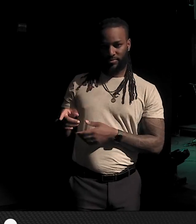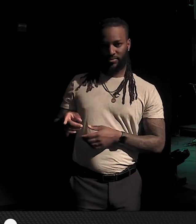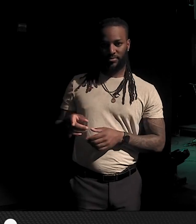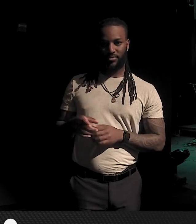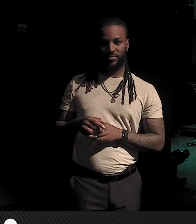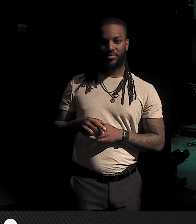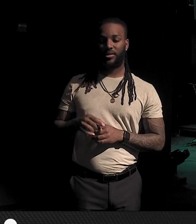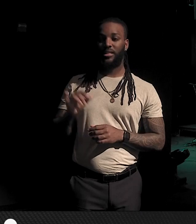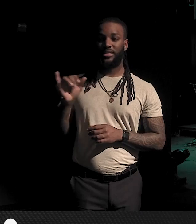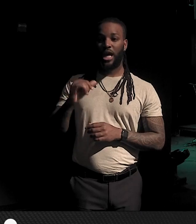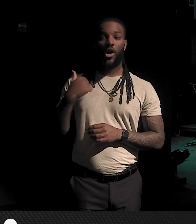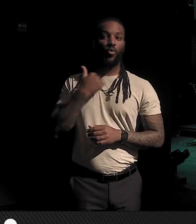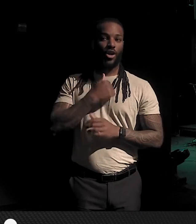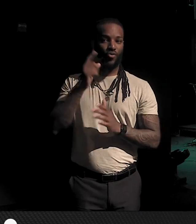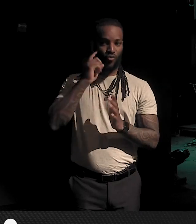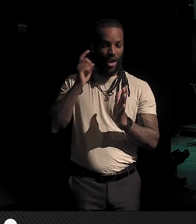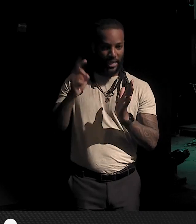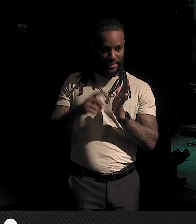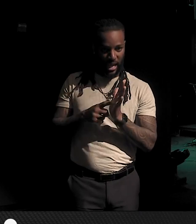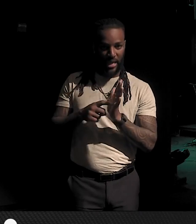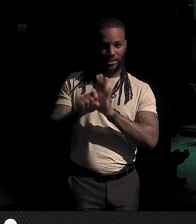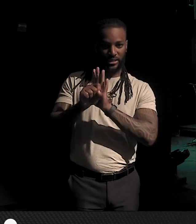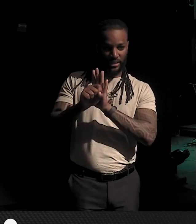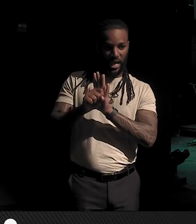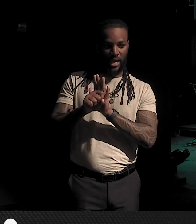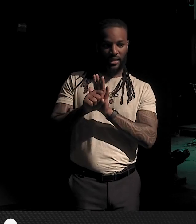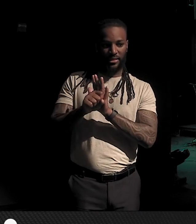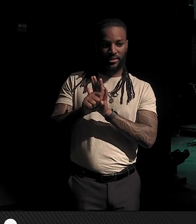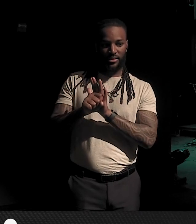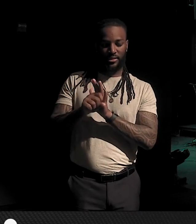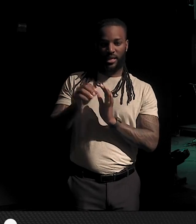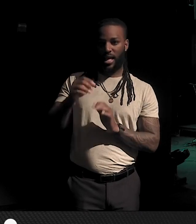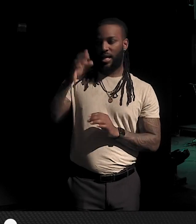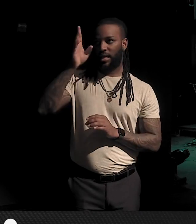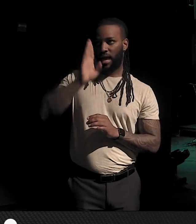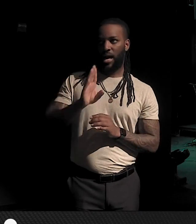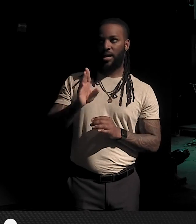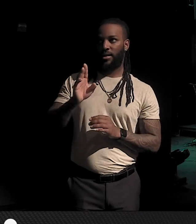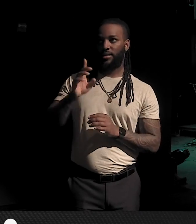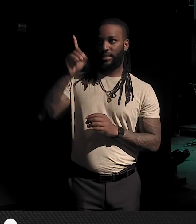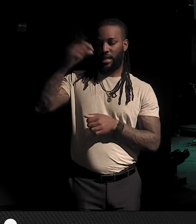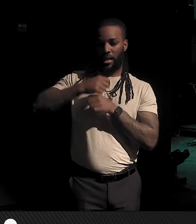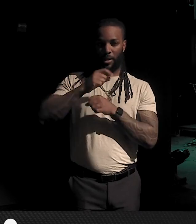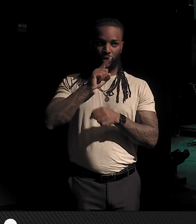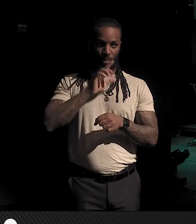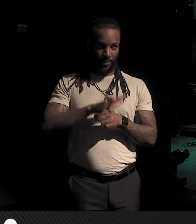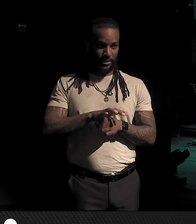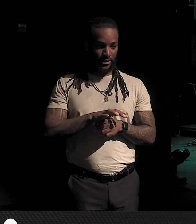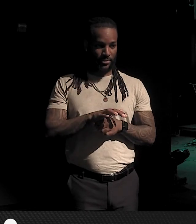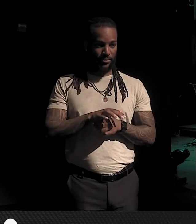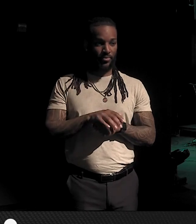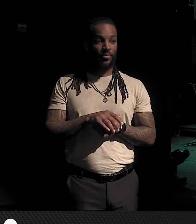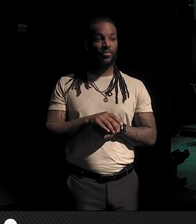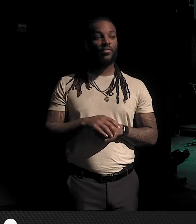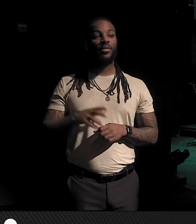Those Israelites would have recognized those signs and thought to themselves, oh, wow, this is a wedding. And as a groom, God said, I'm going to go and